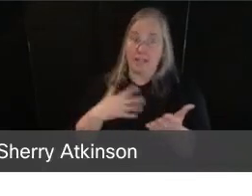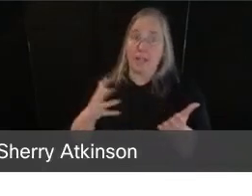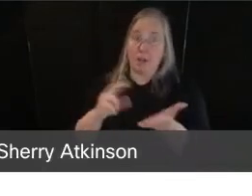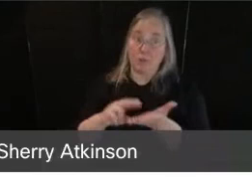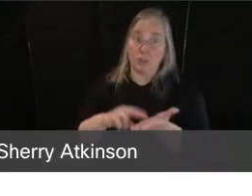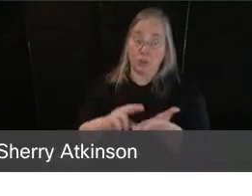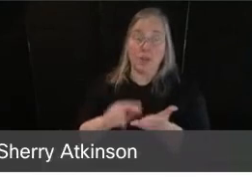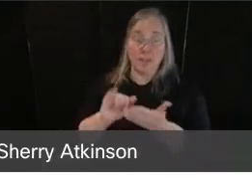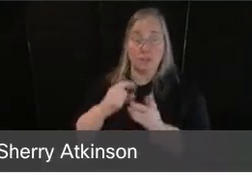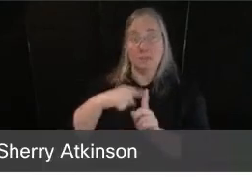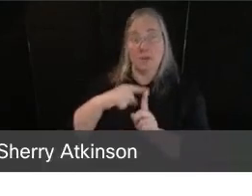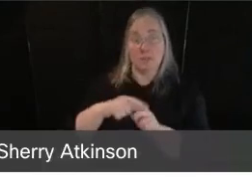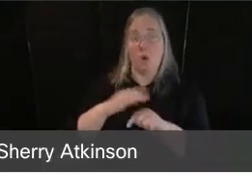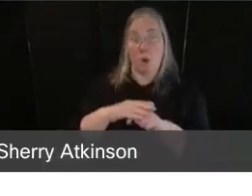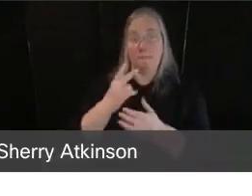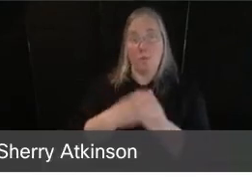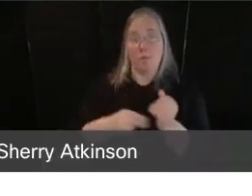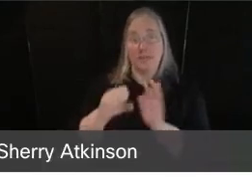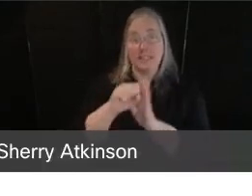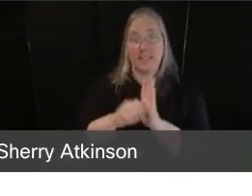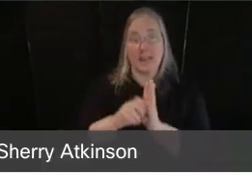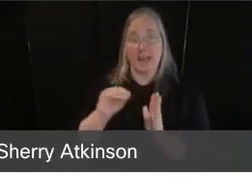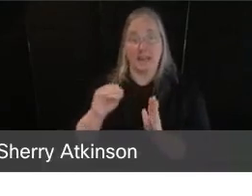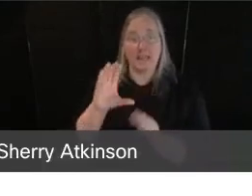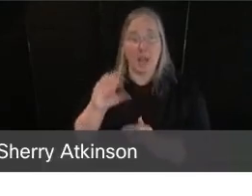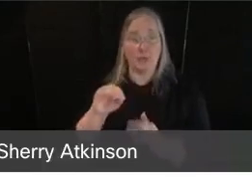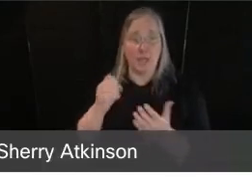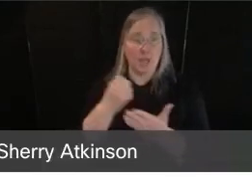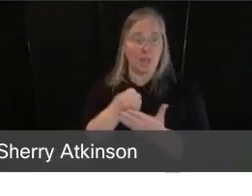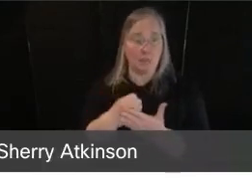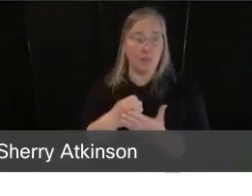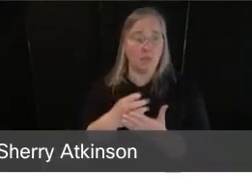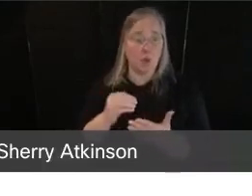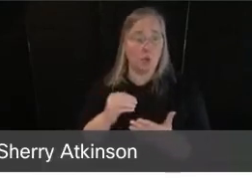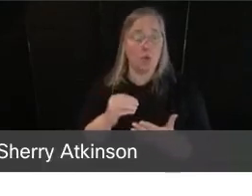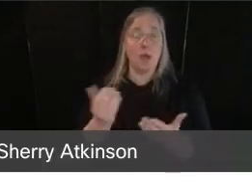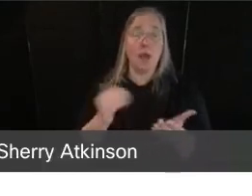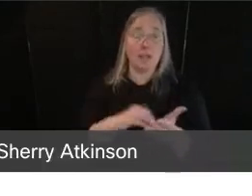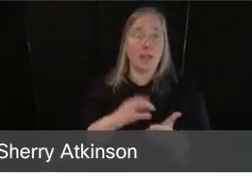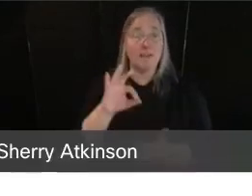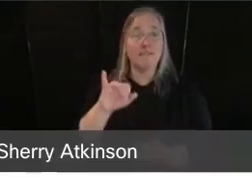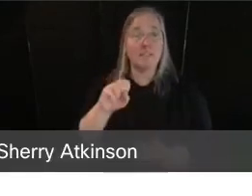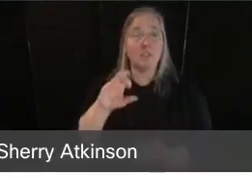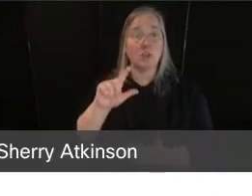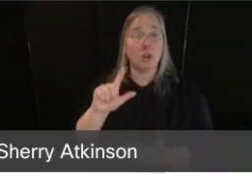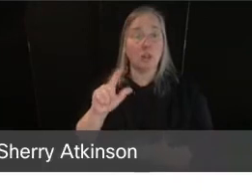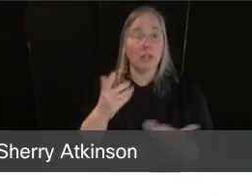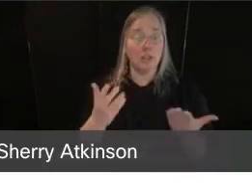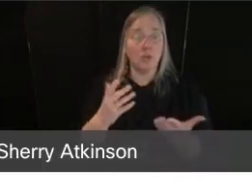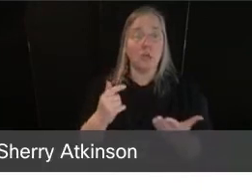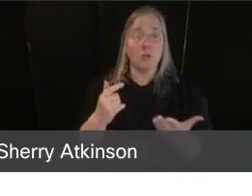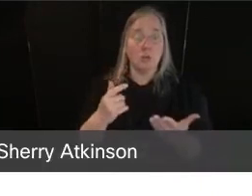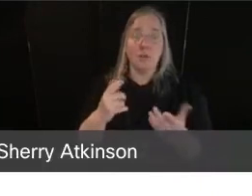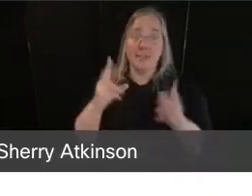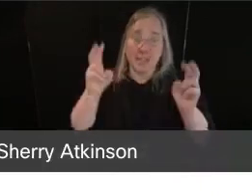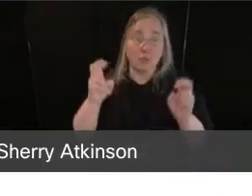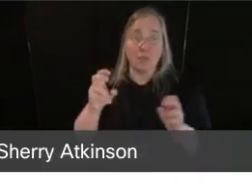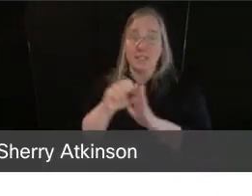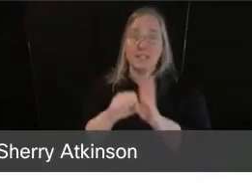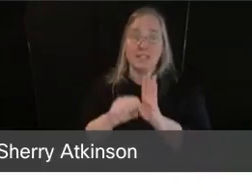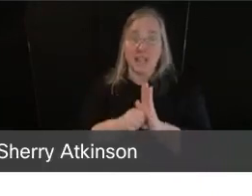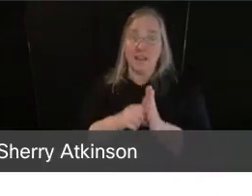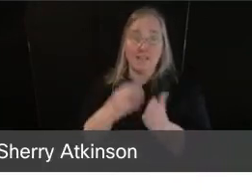and the county economy. And again, fiscal here, the issue is that the state fiscal conditions are not as bad as they could have